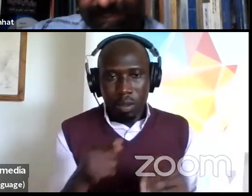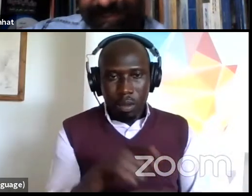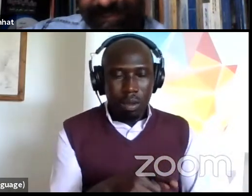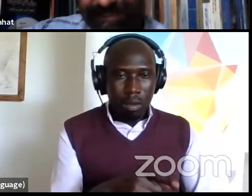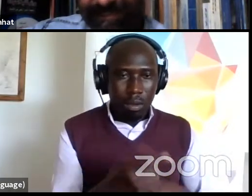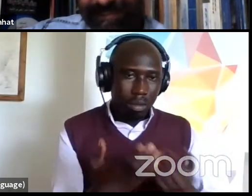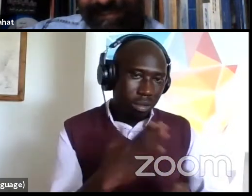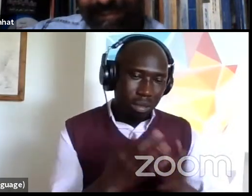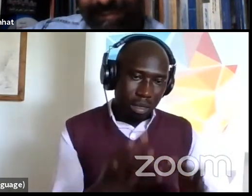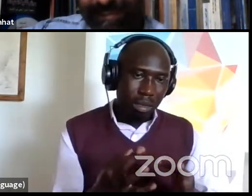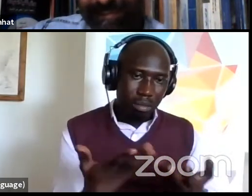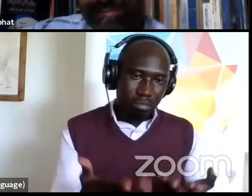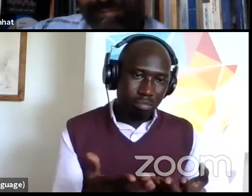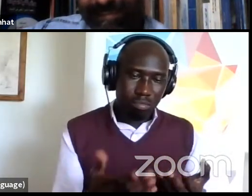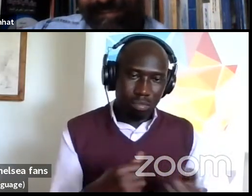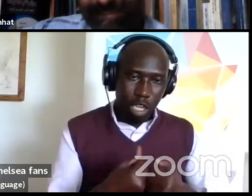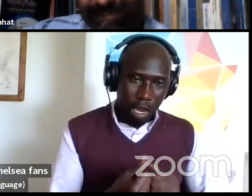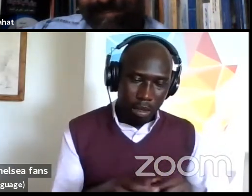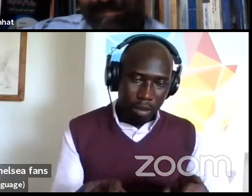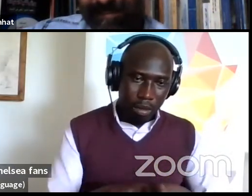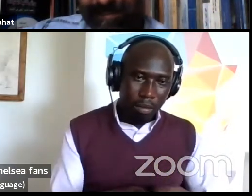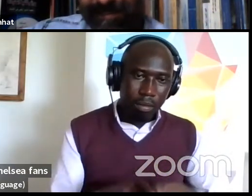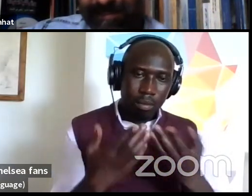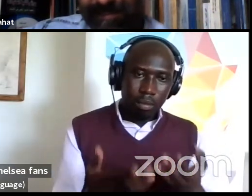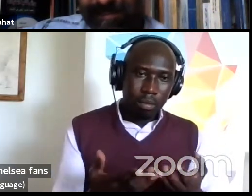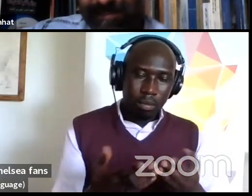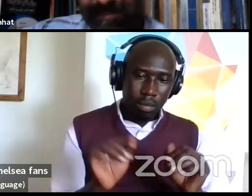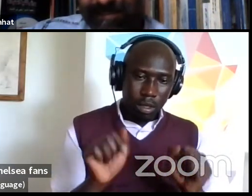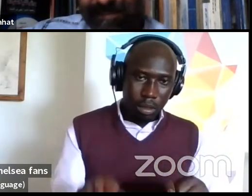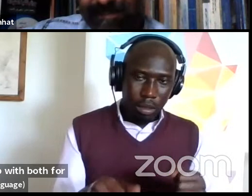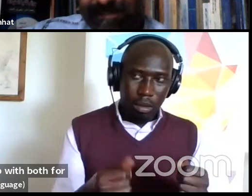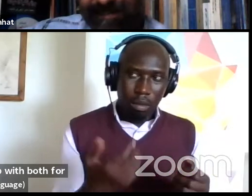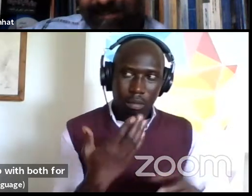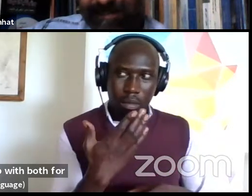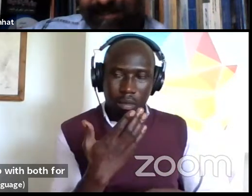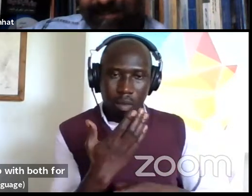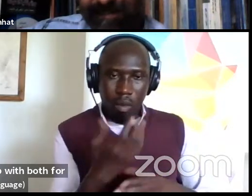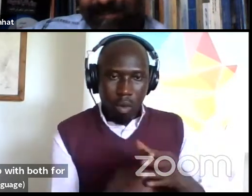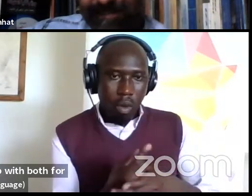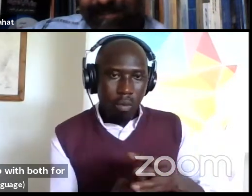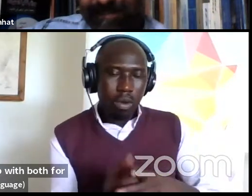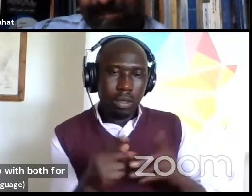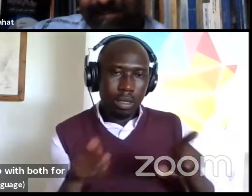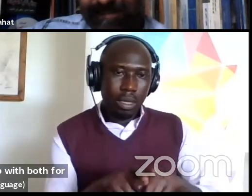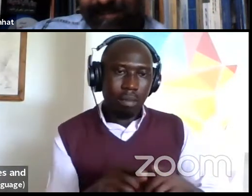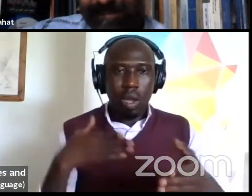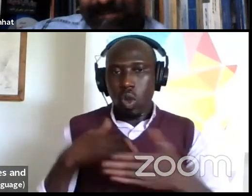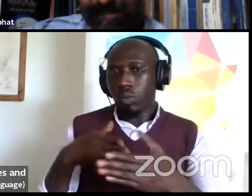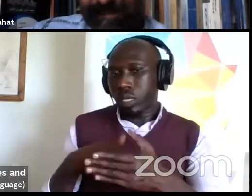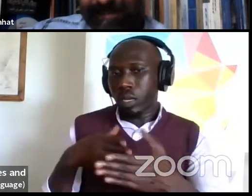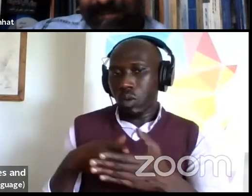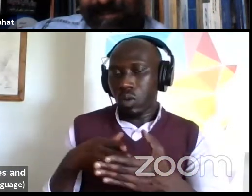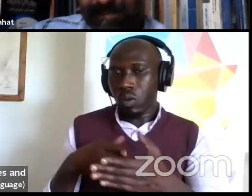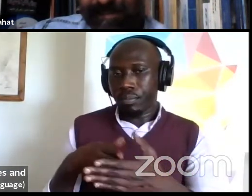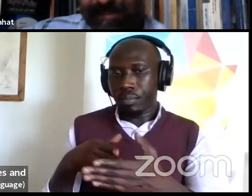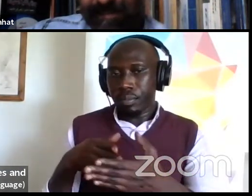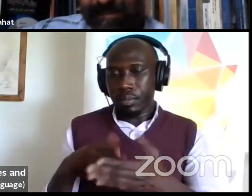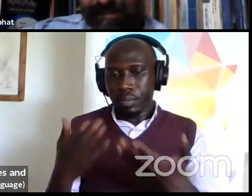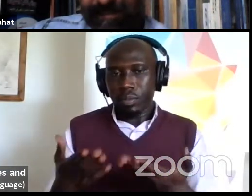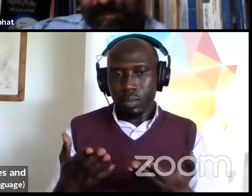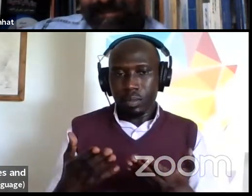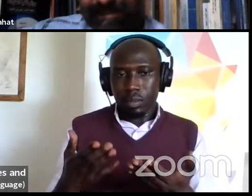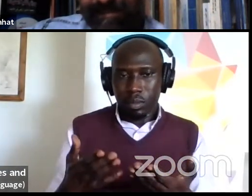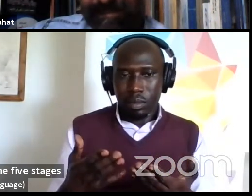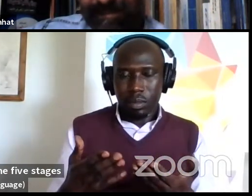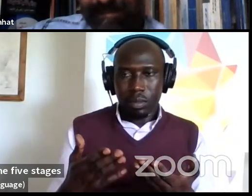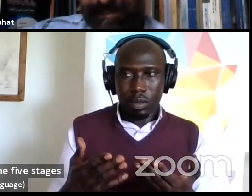definitely interesting and challenging times, with both opportunities but also obstacles, and the fight, I would